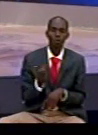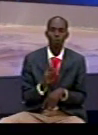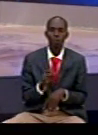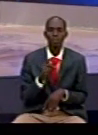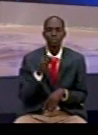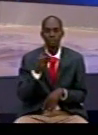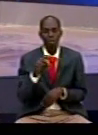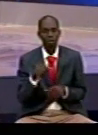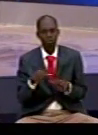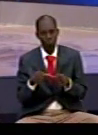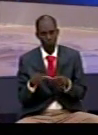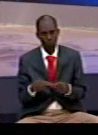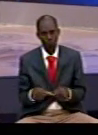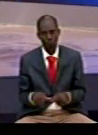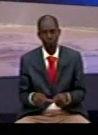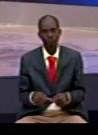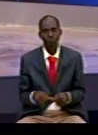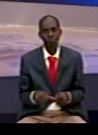thou dwellest,